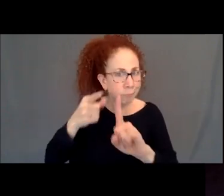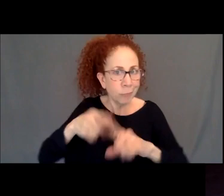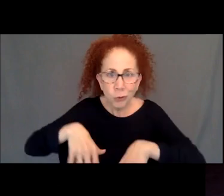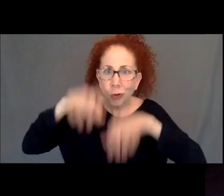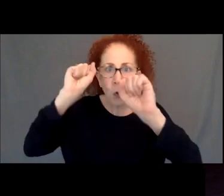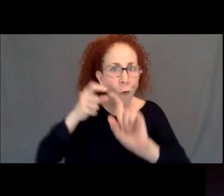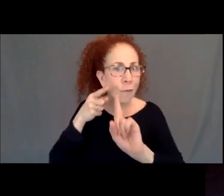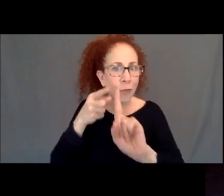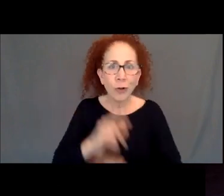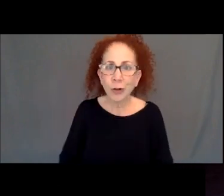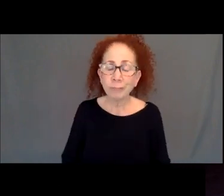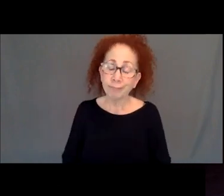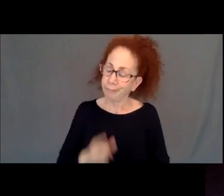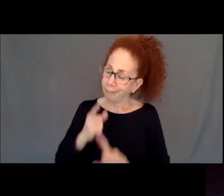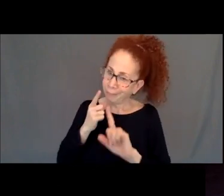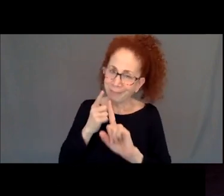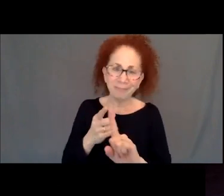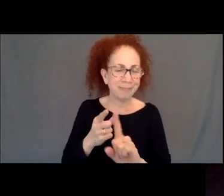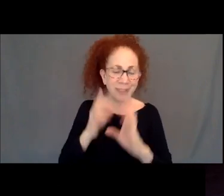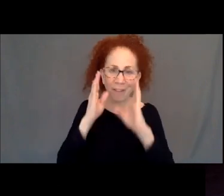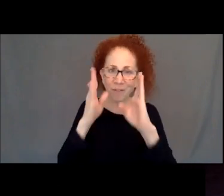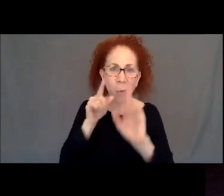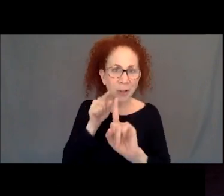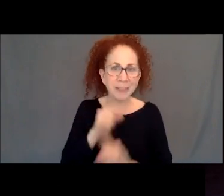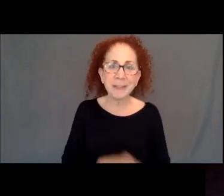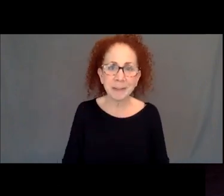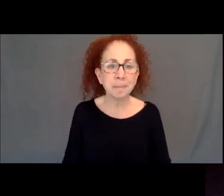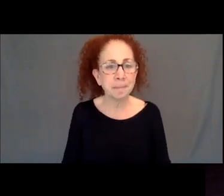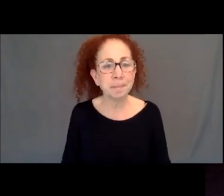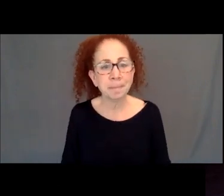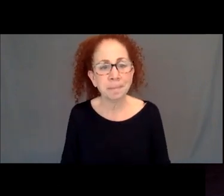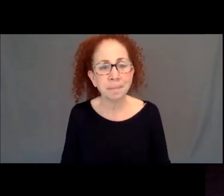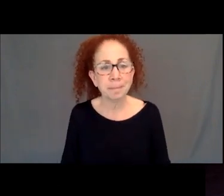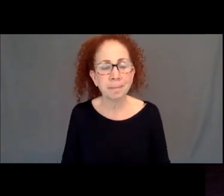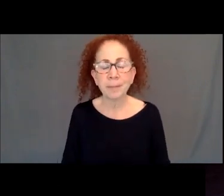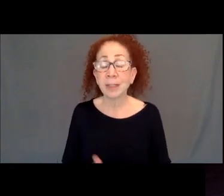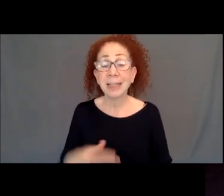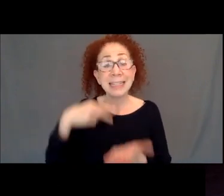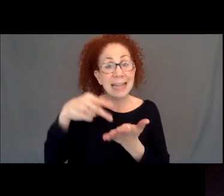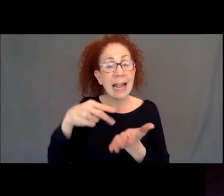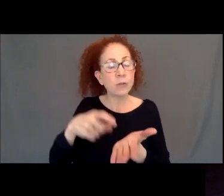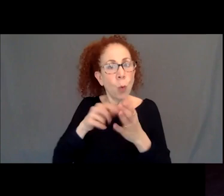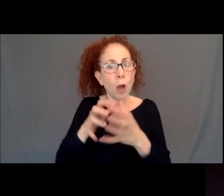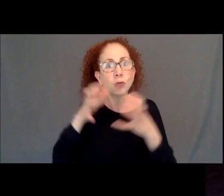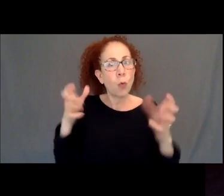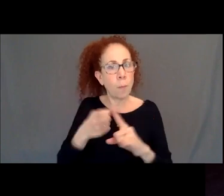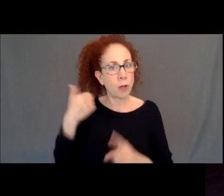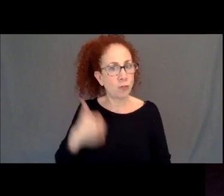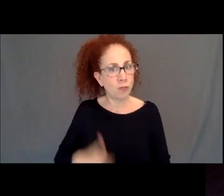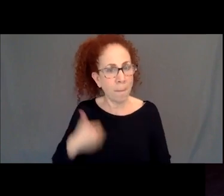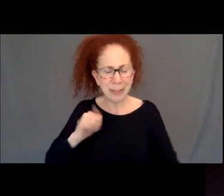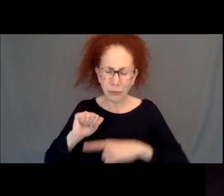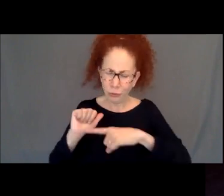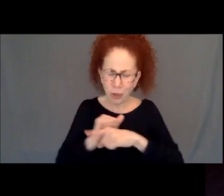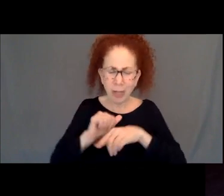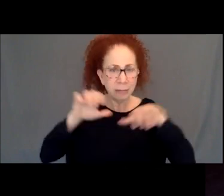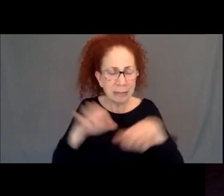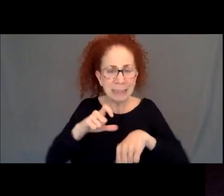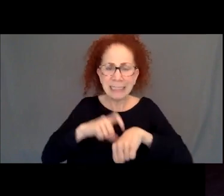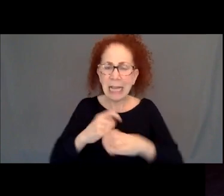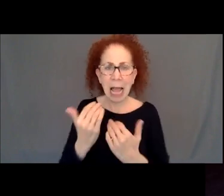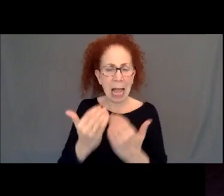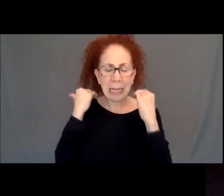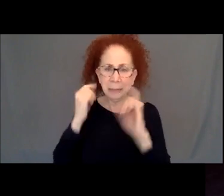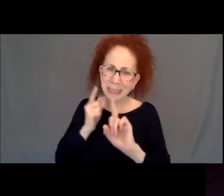was where the focus was going. And it required so much training and